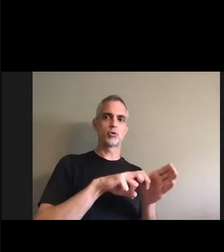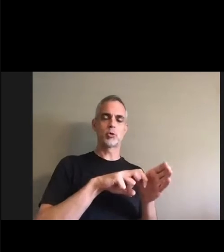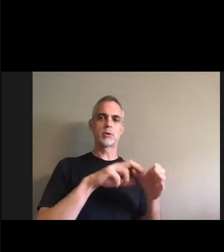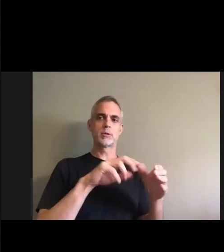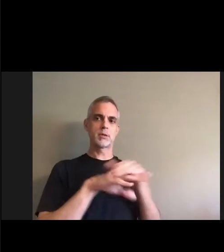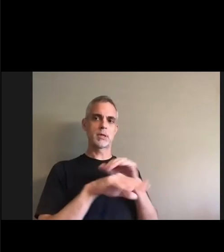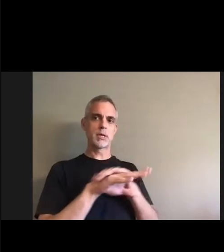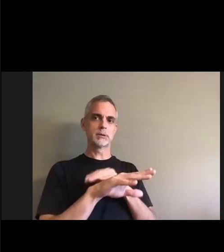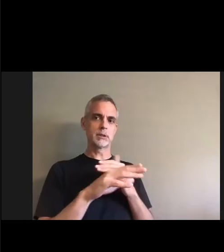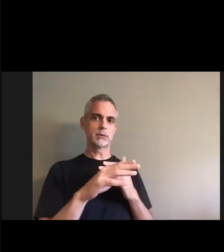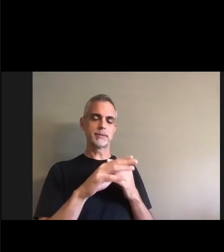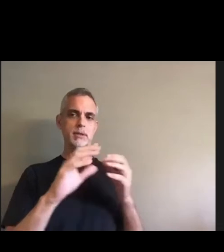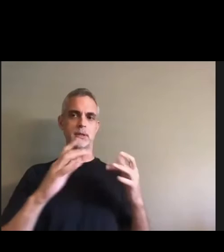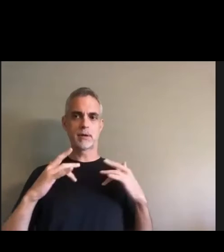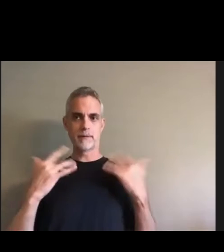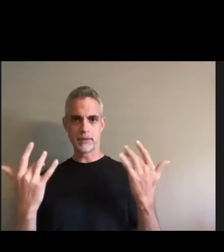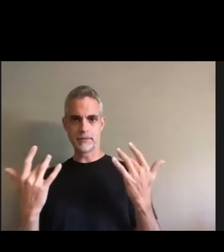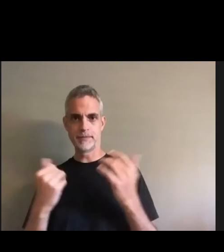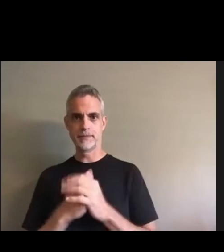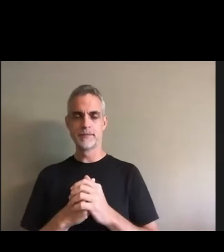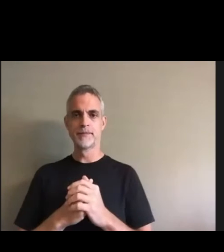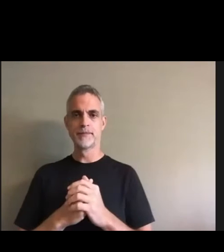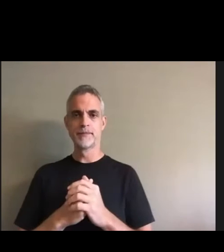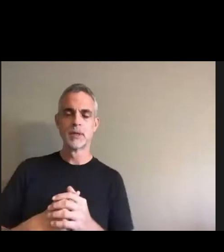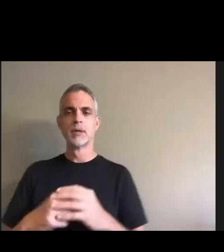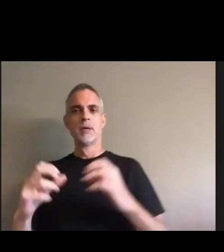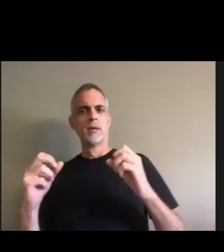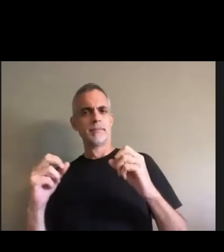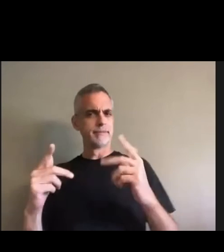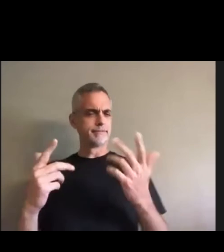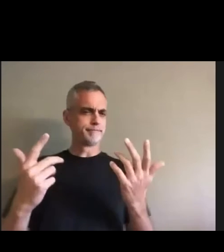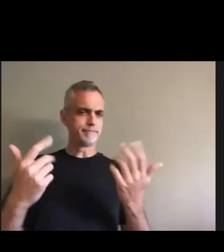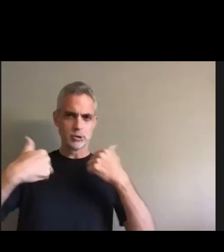cannot participate and join and have accessible events.